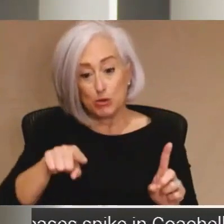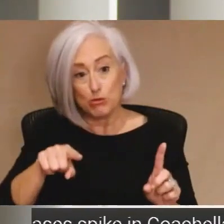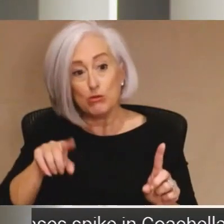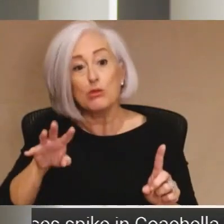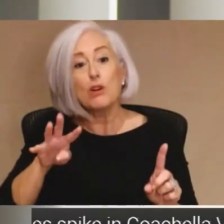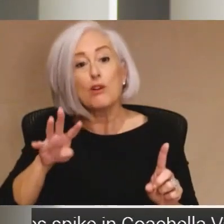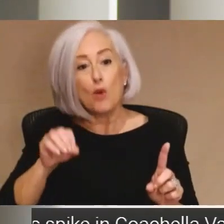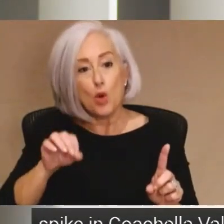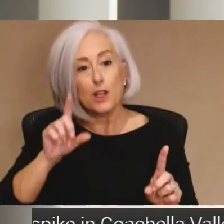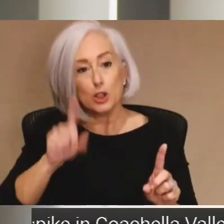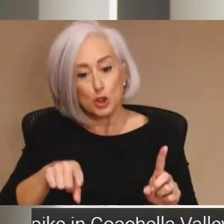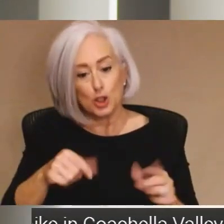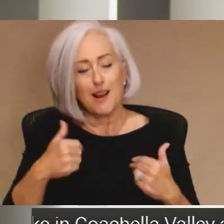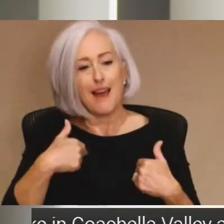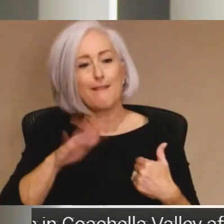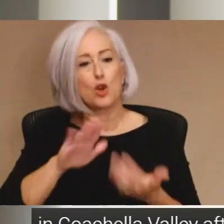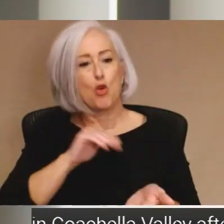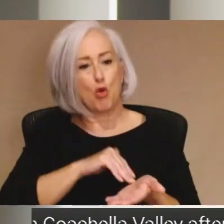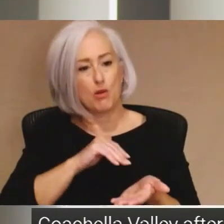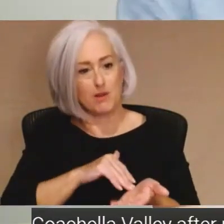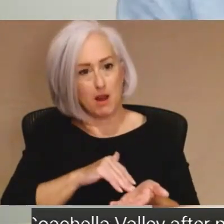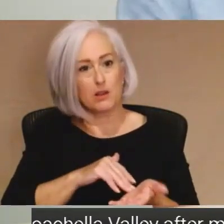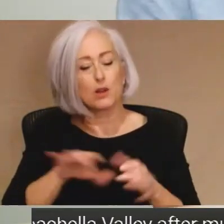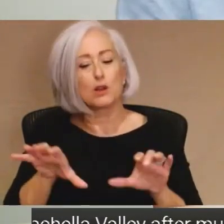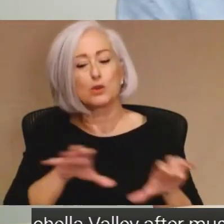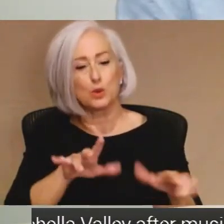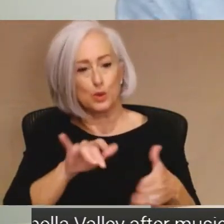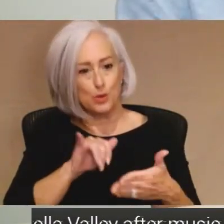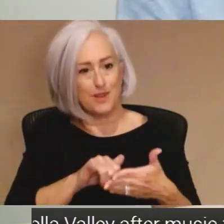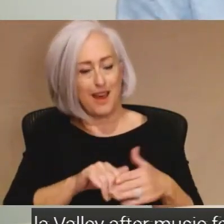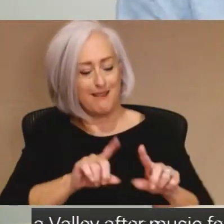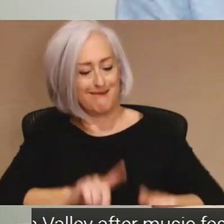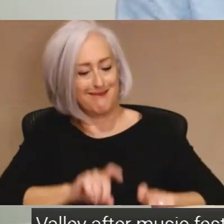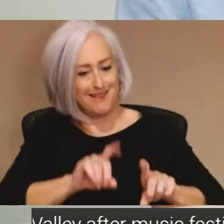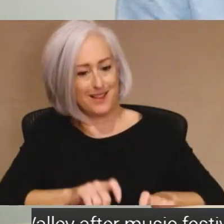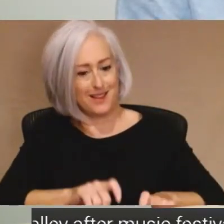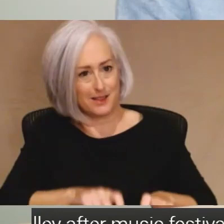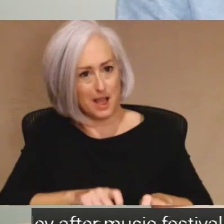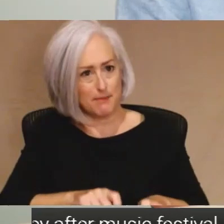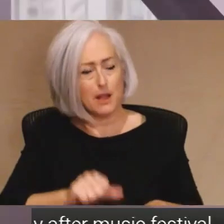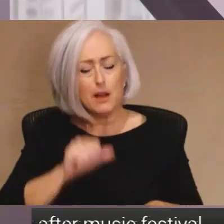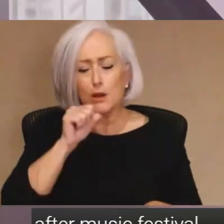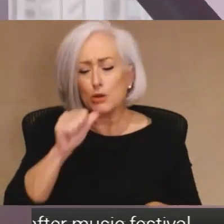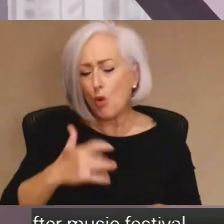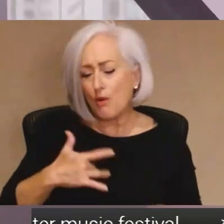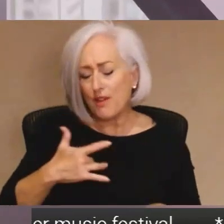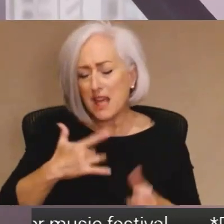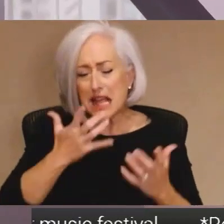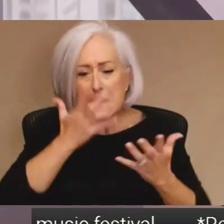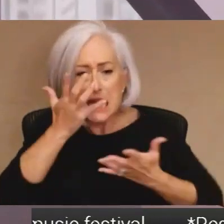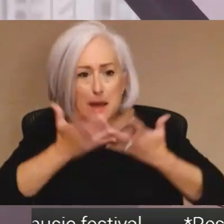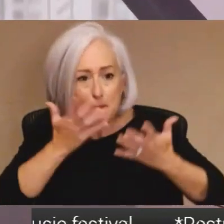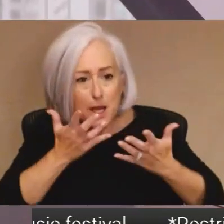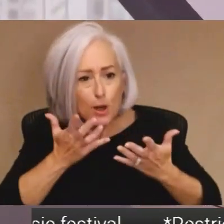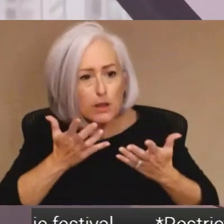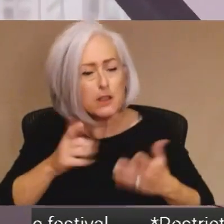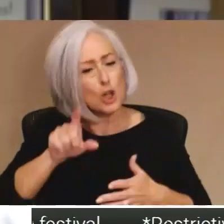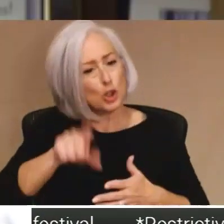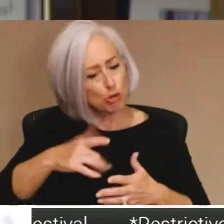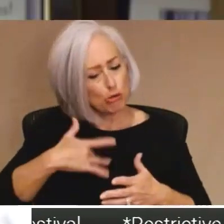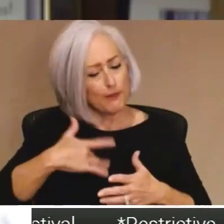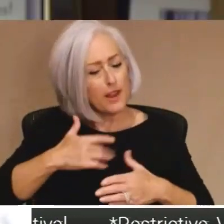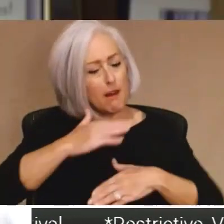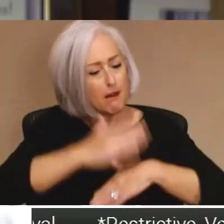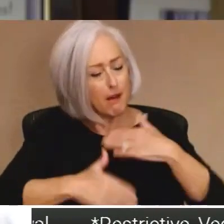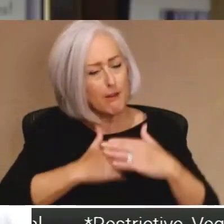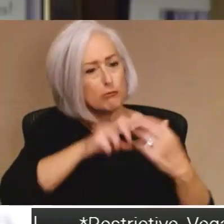second thing we'd like men to know is not to be embarrassed about it, to make sure that they feel comfortable talking with their either physician or their medical professional, so